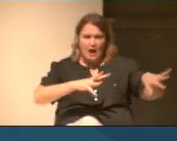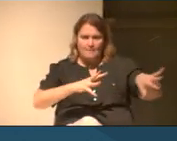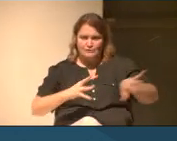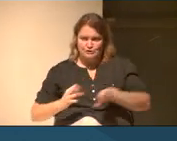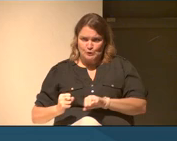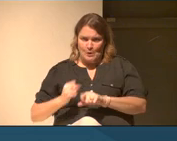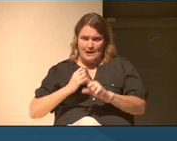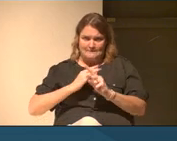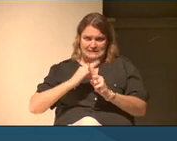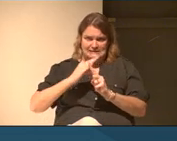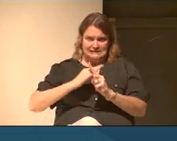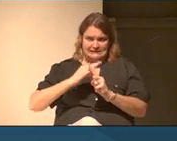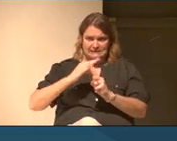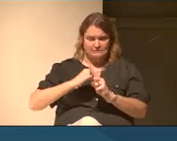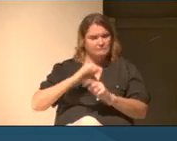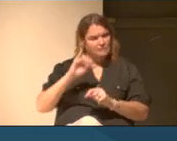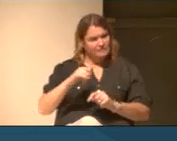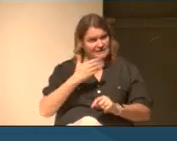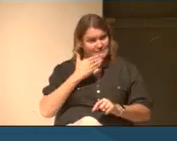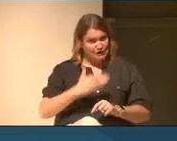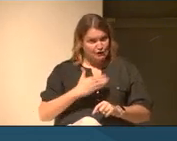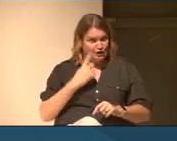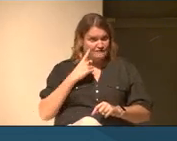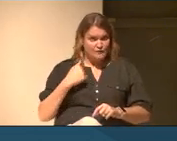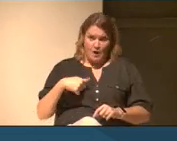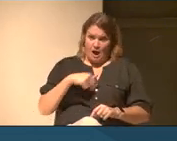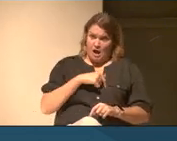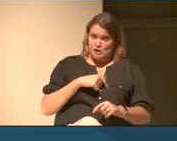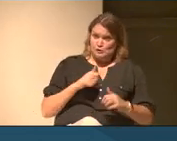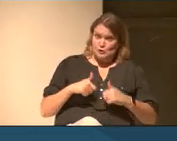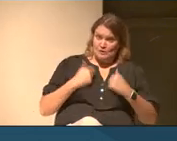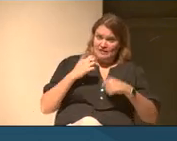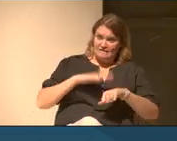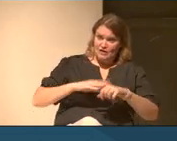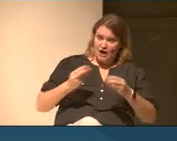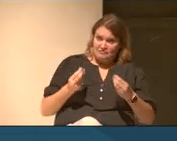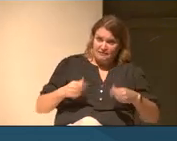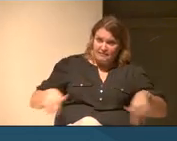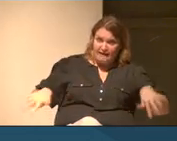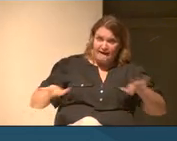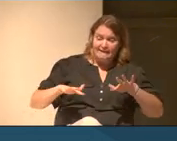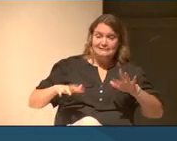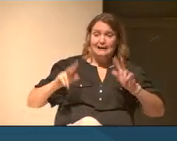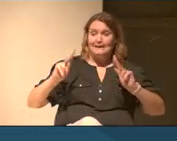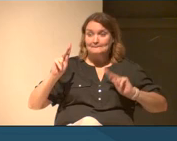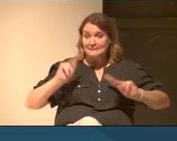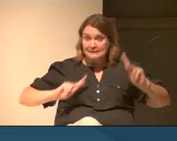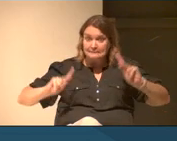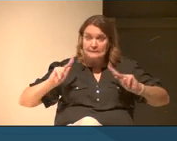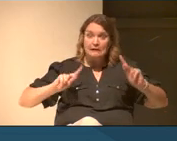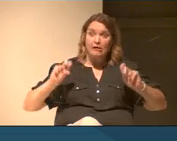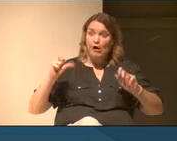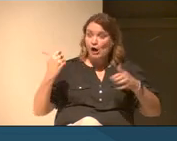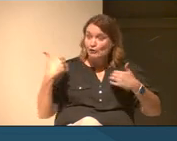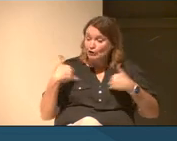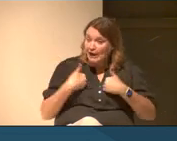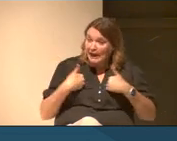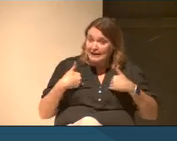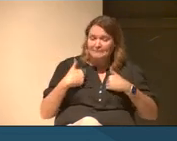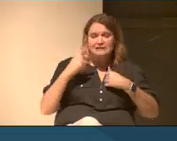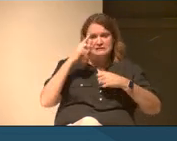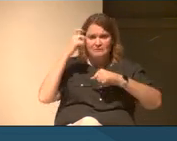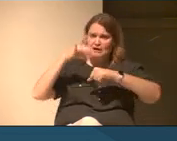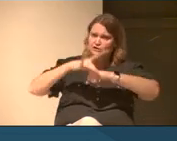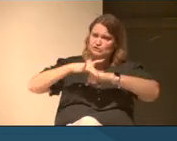good thing for those of us who live on the land, like people and other terrestrial creatures, because it's meant that the Earth is